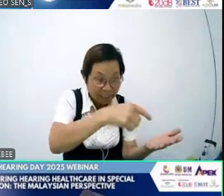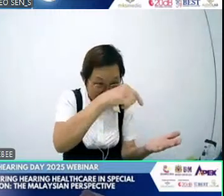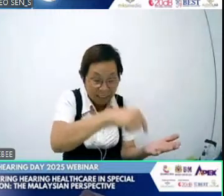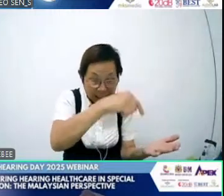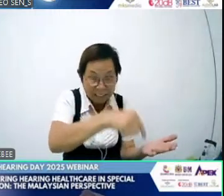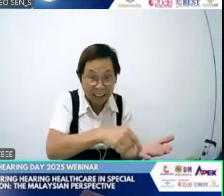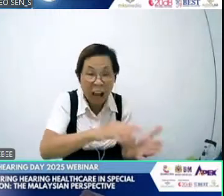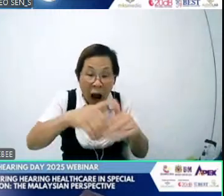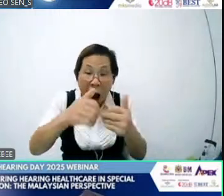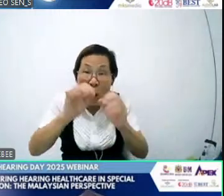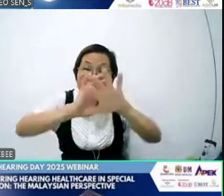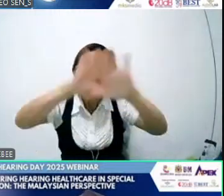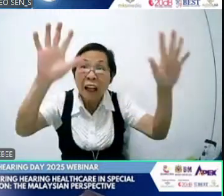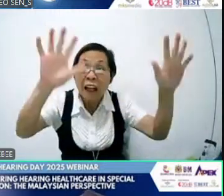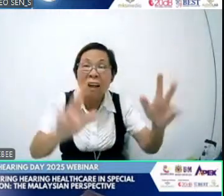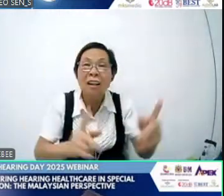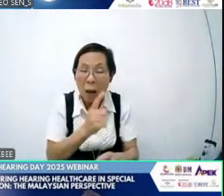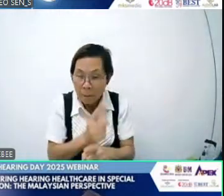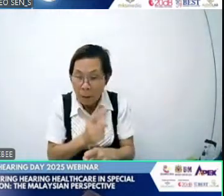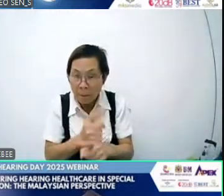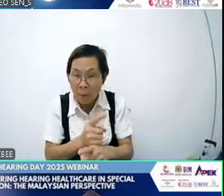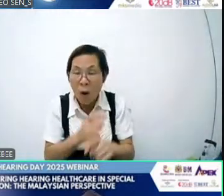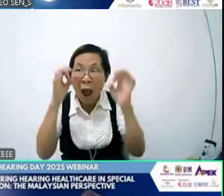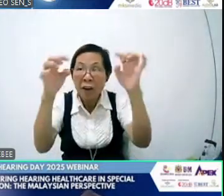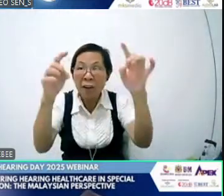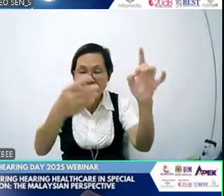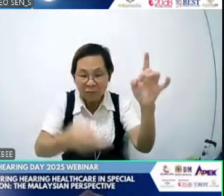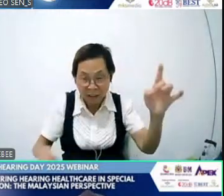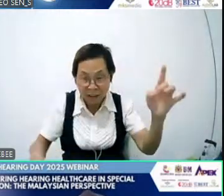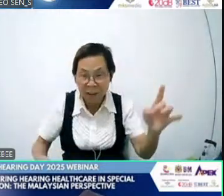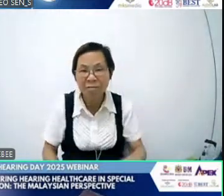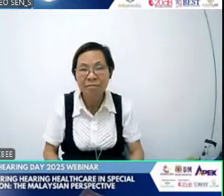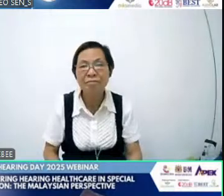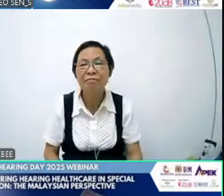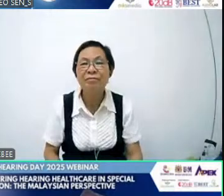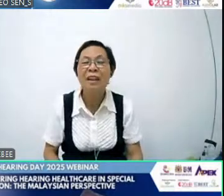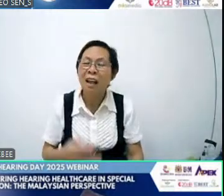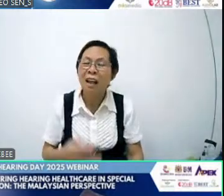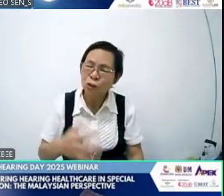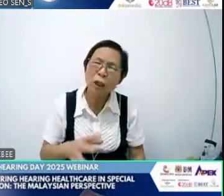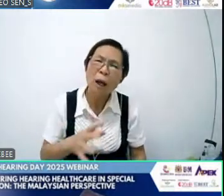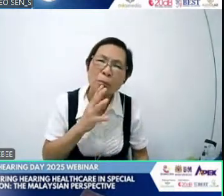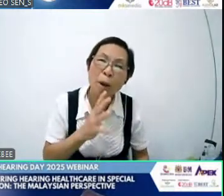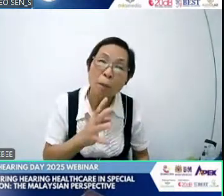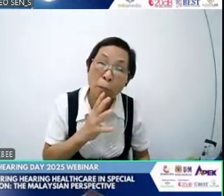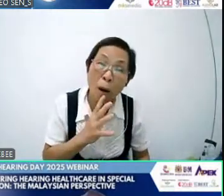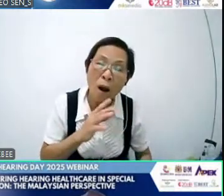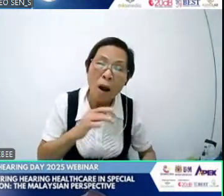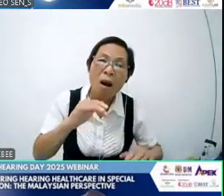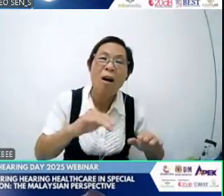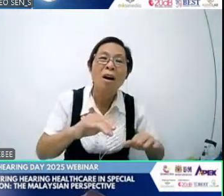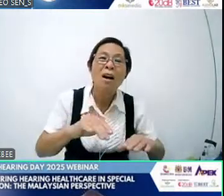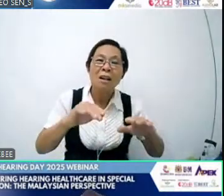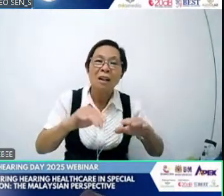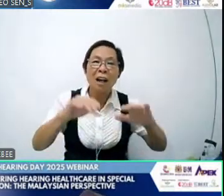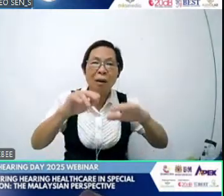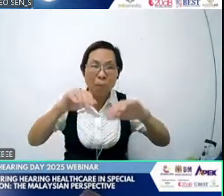and practical educational materials are. As mentioned, it assesses 2 key